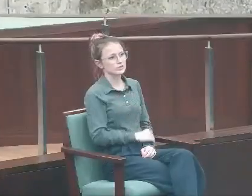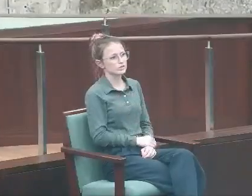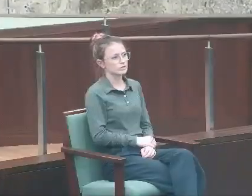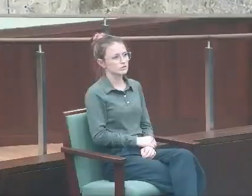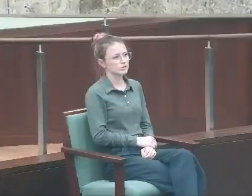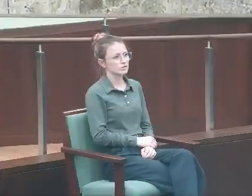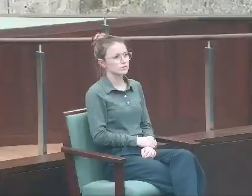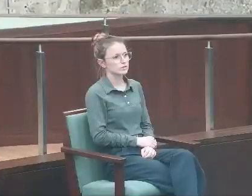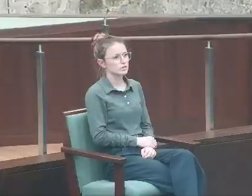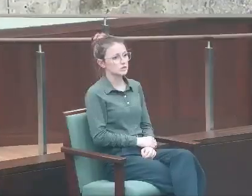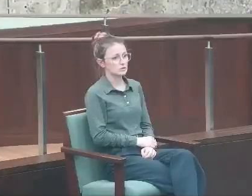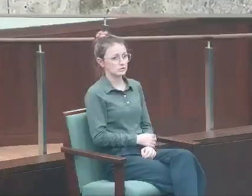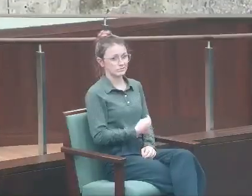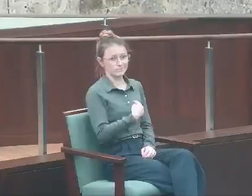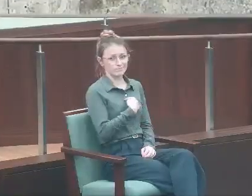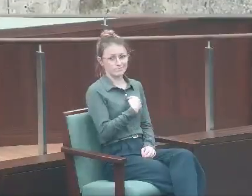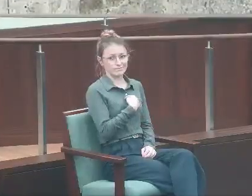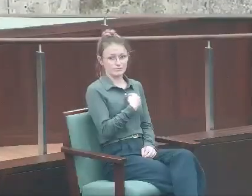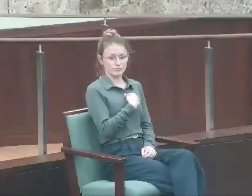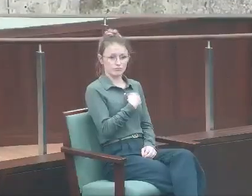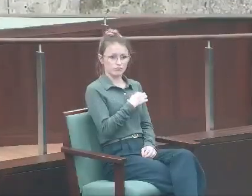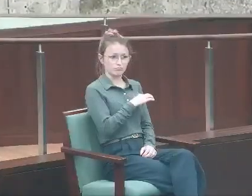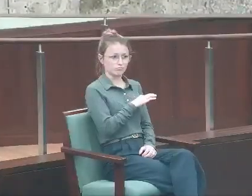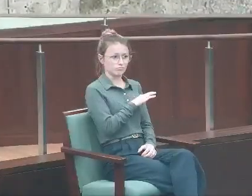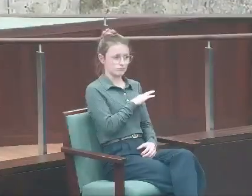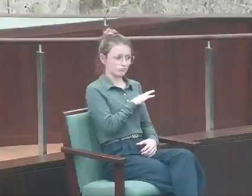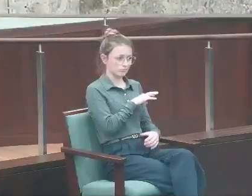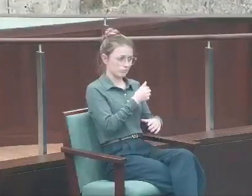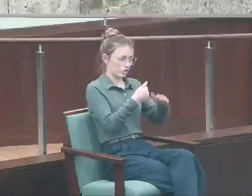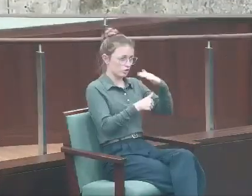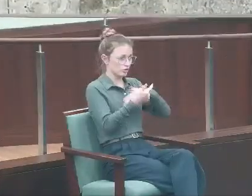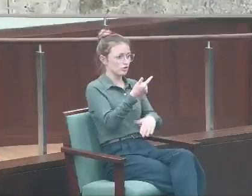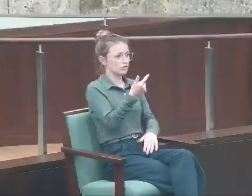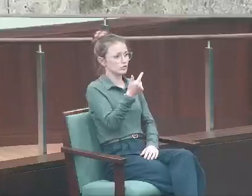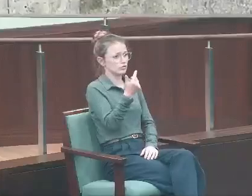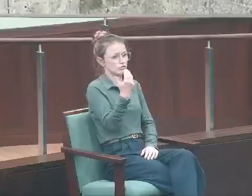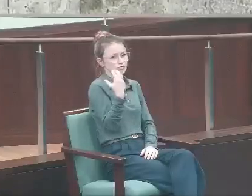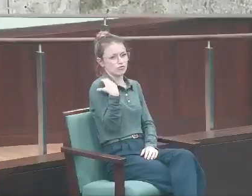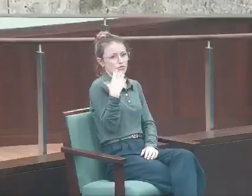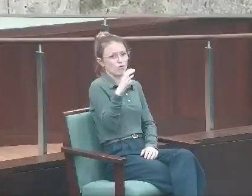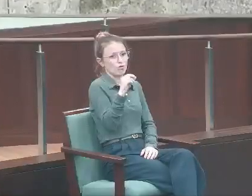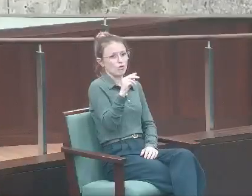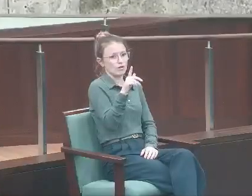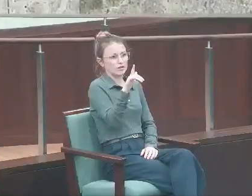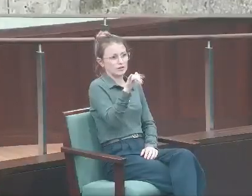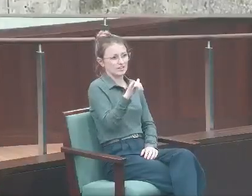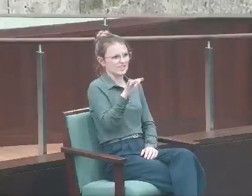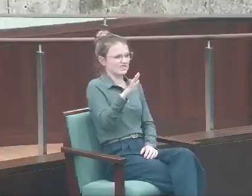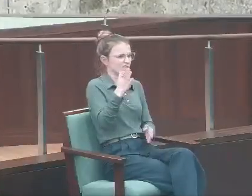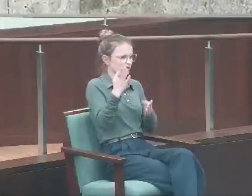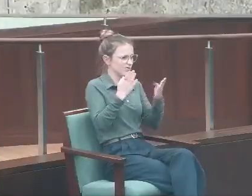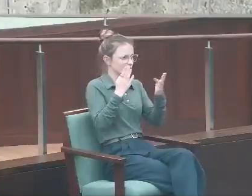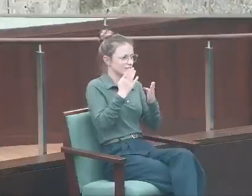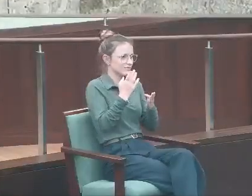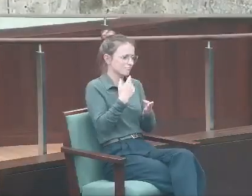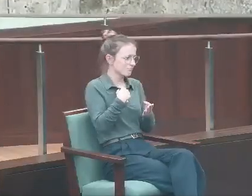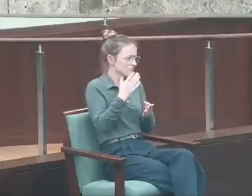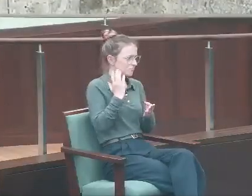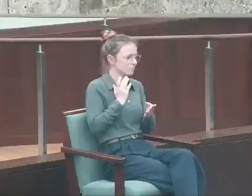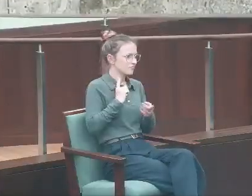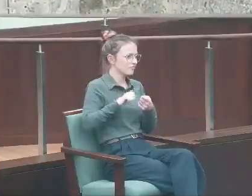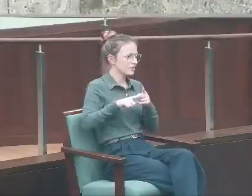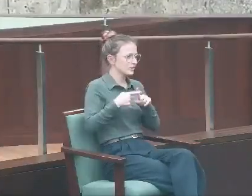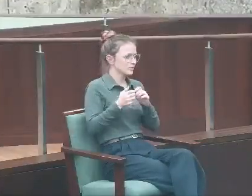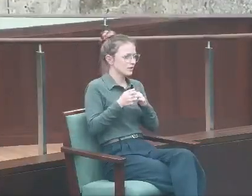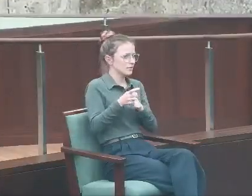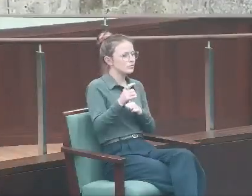As a constituent of Gerald Conley during his decades of public service and as one of his many friends in Northern Virginia and in the